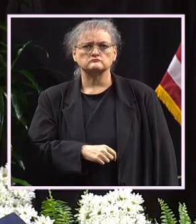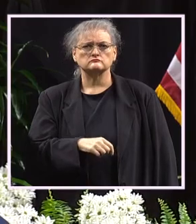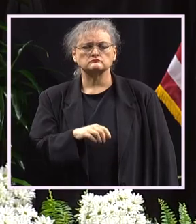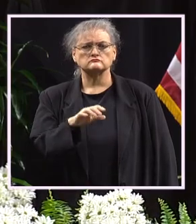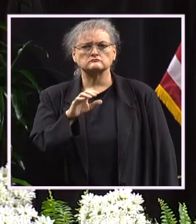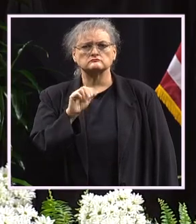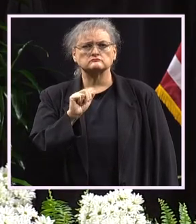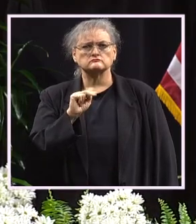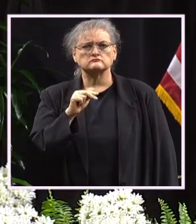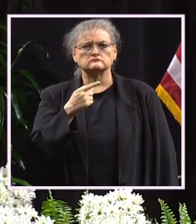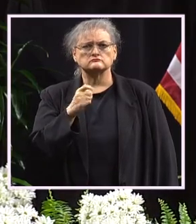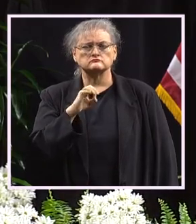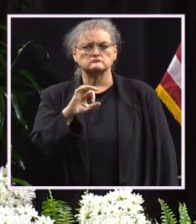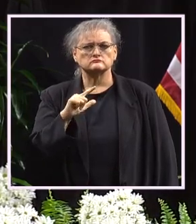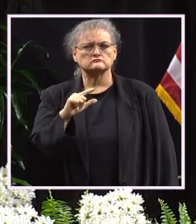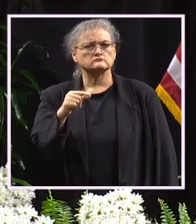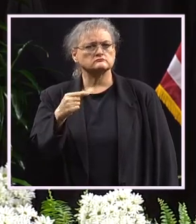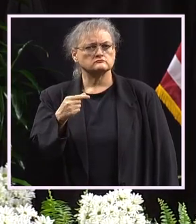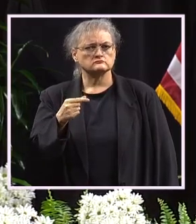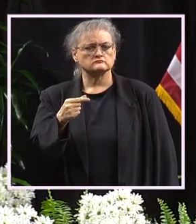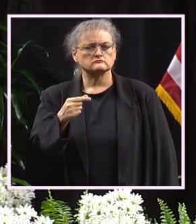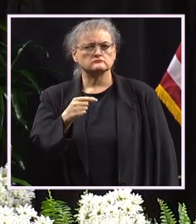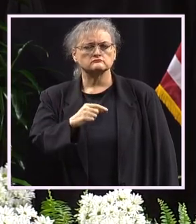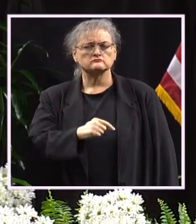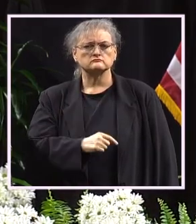Angel Gonzalez, magna cum laude.